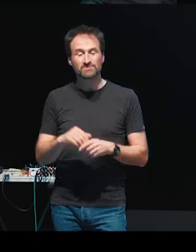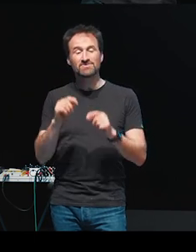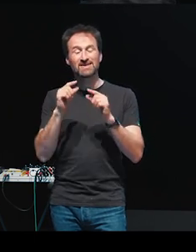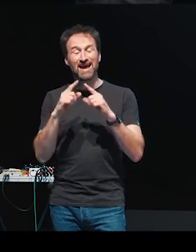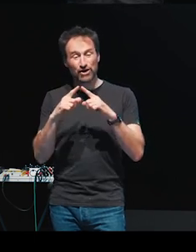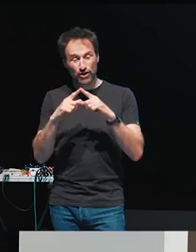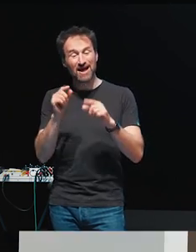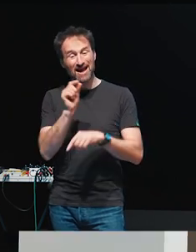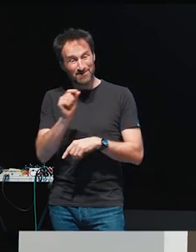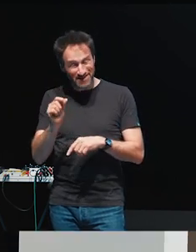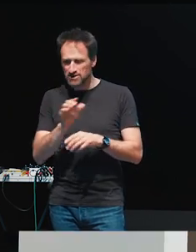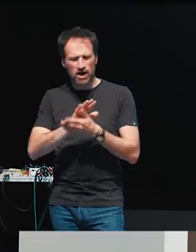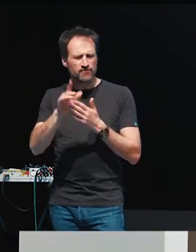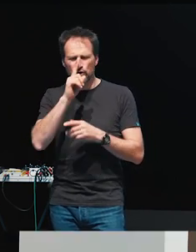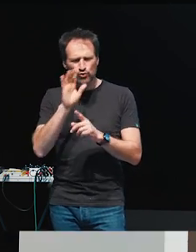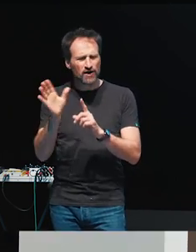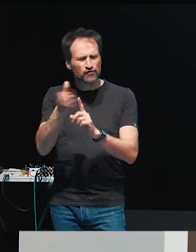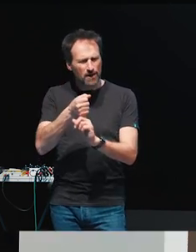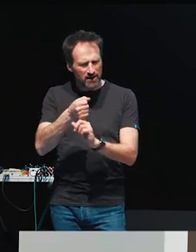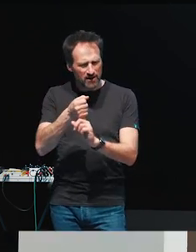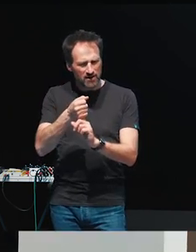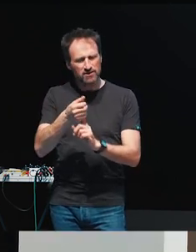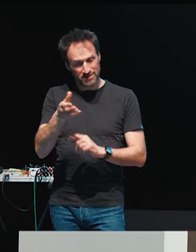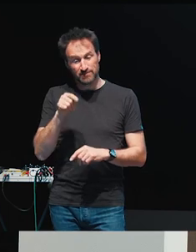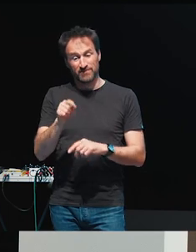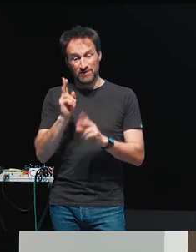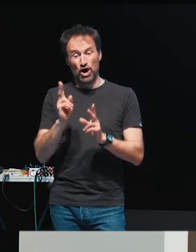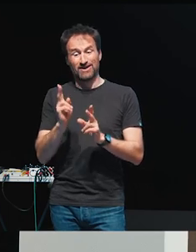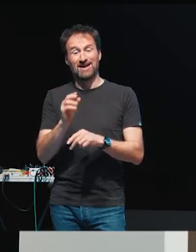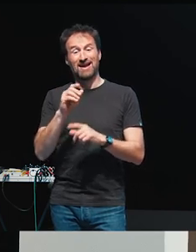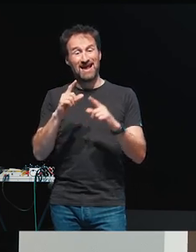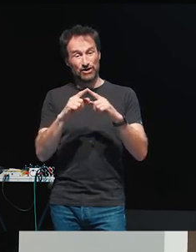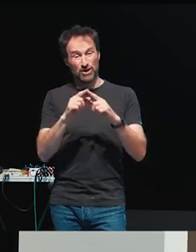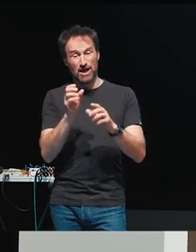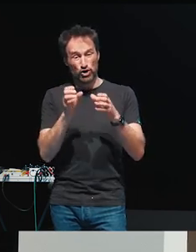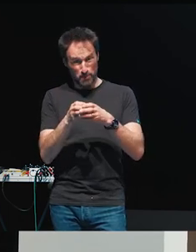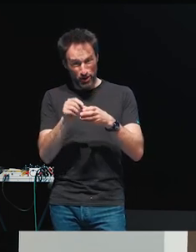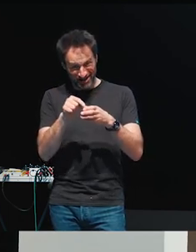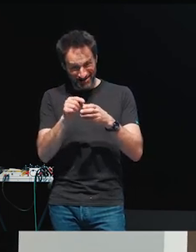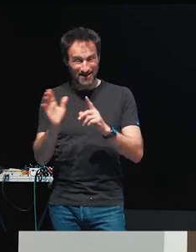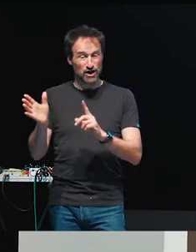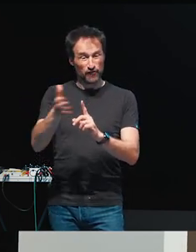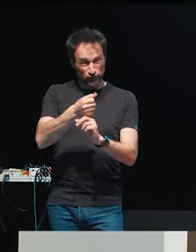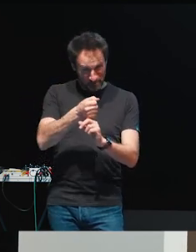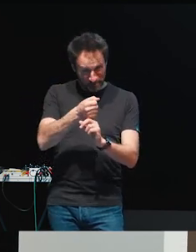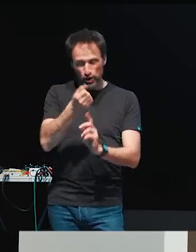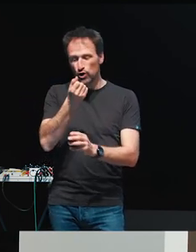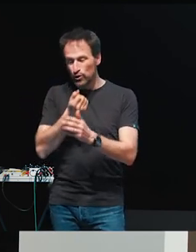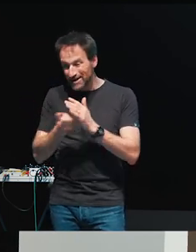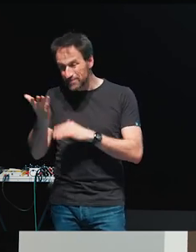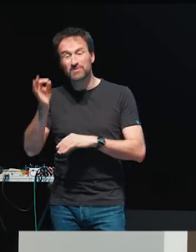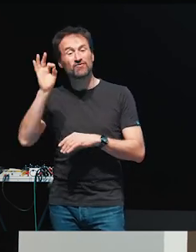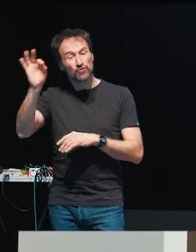It takes your ordinary Angular component, it wraps it, and it exposes everything as a web component for the